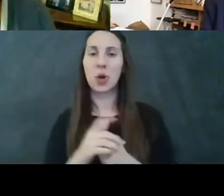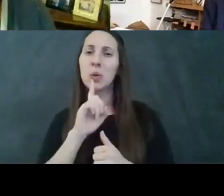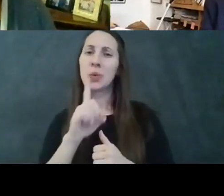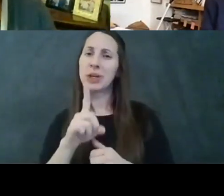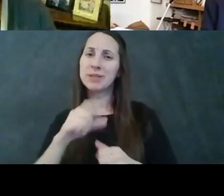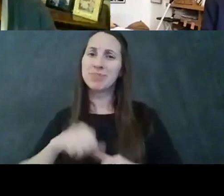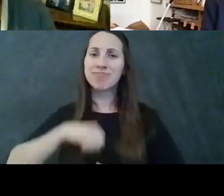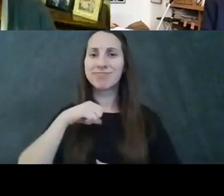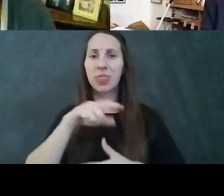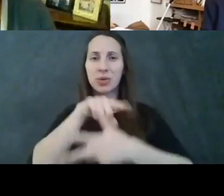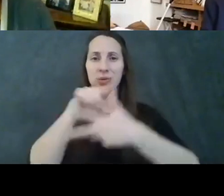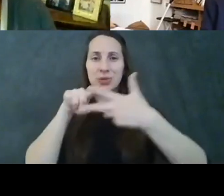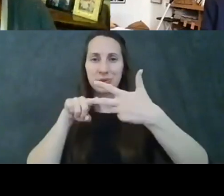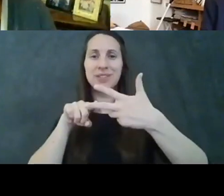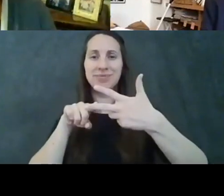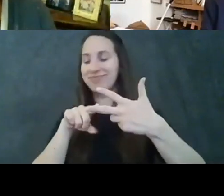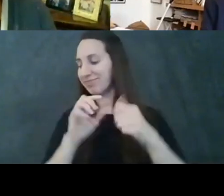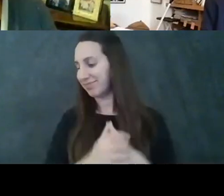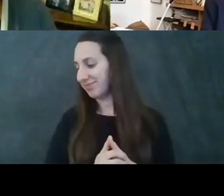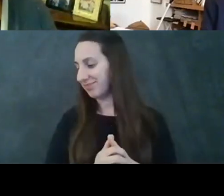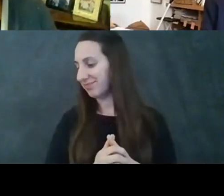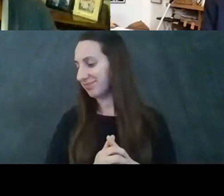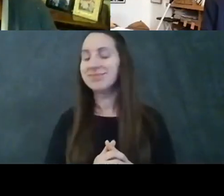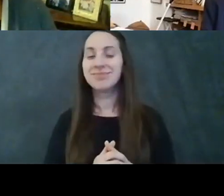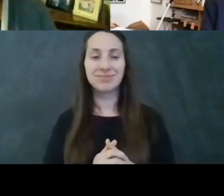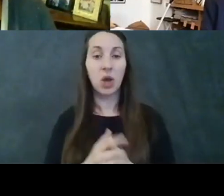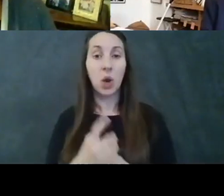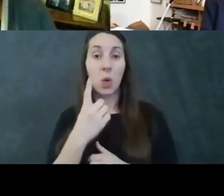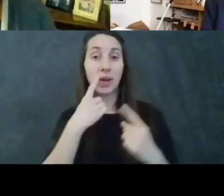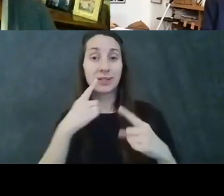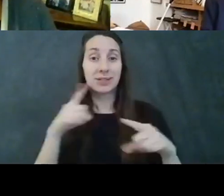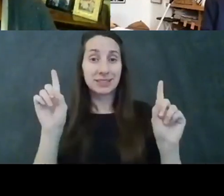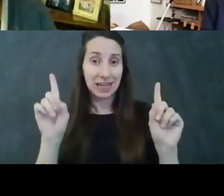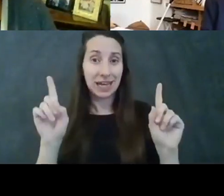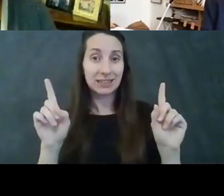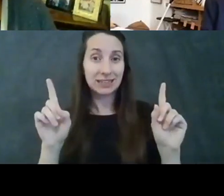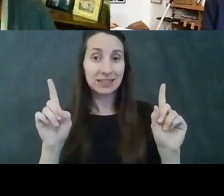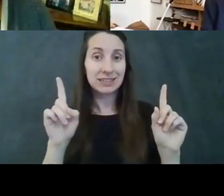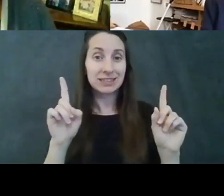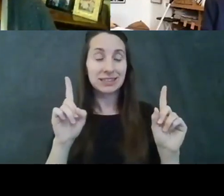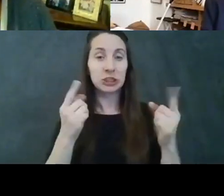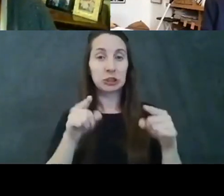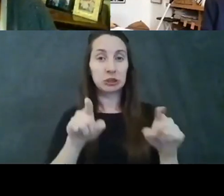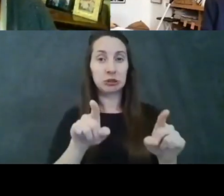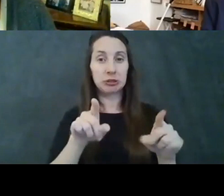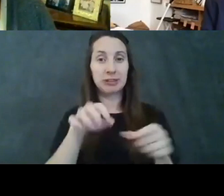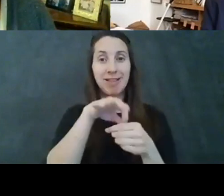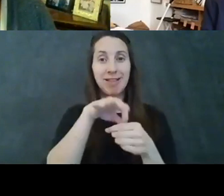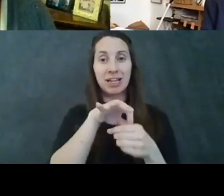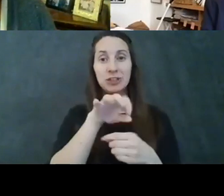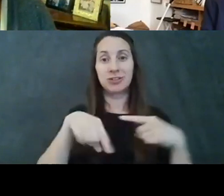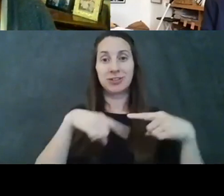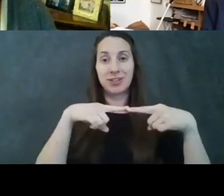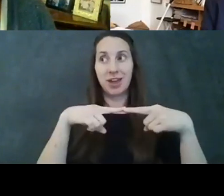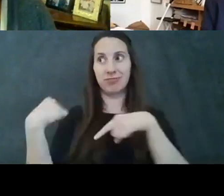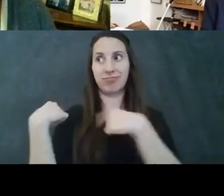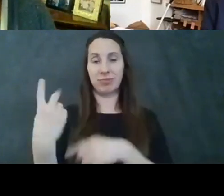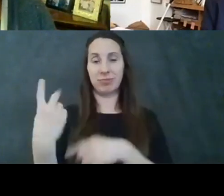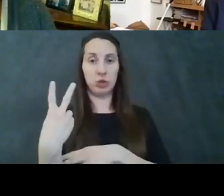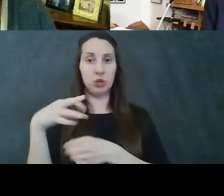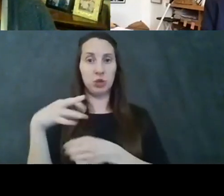had some real successes. One of the successes, both this election cycle and the last two election cycles, is